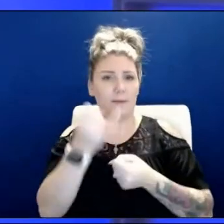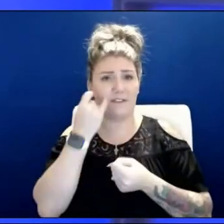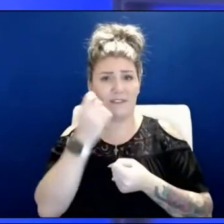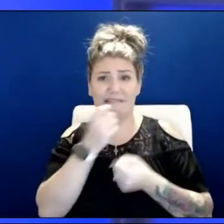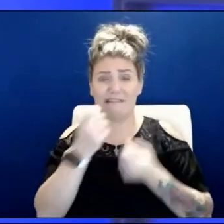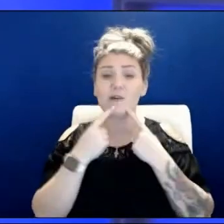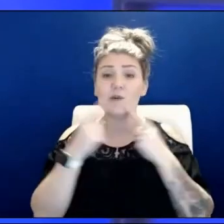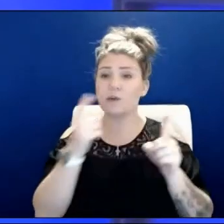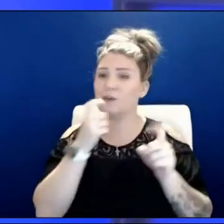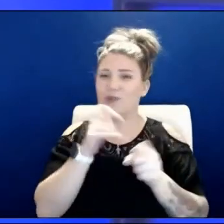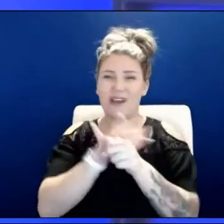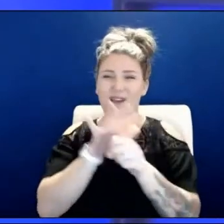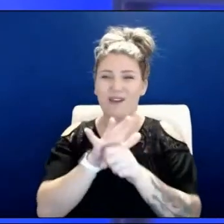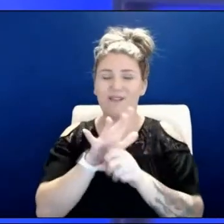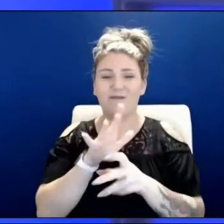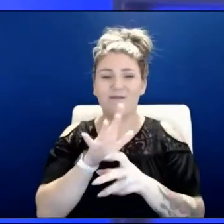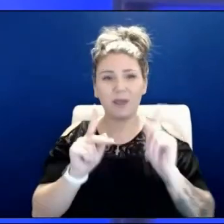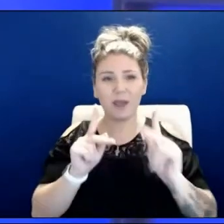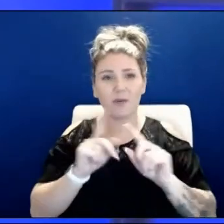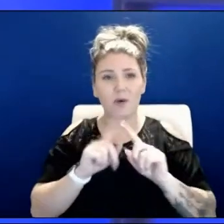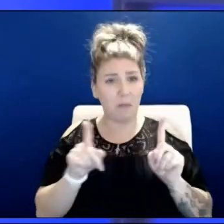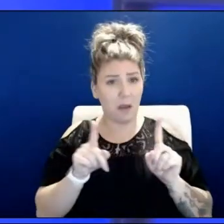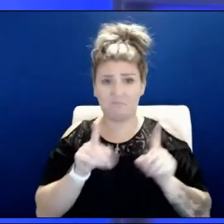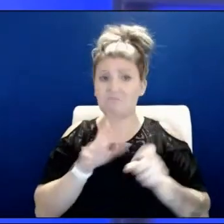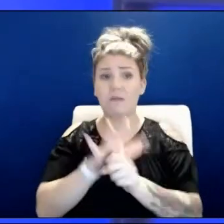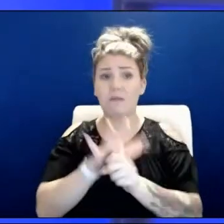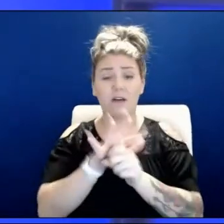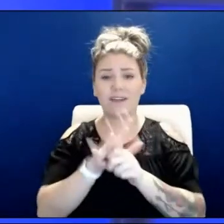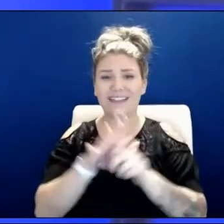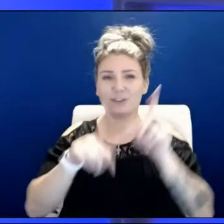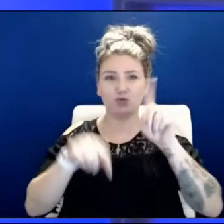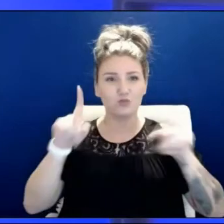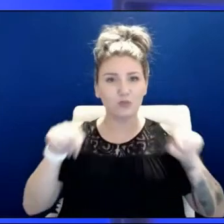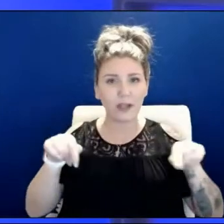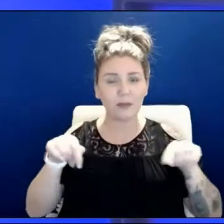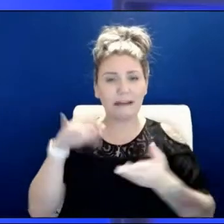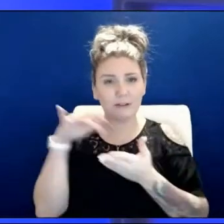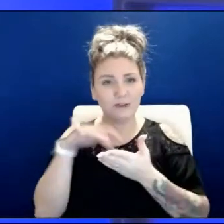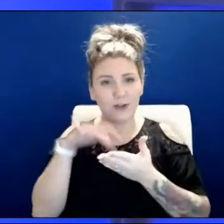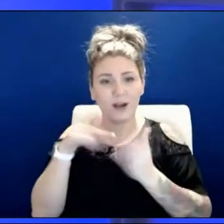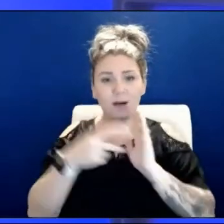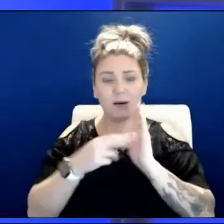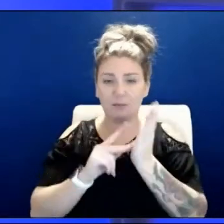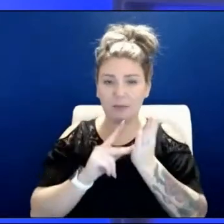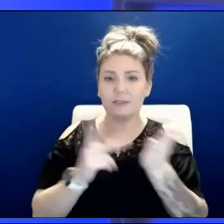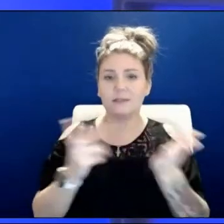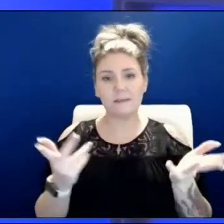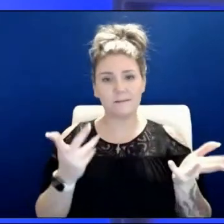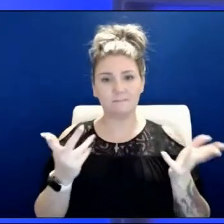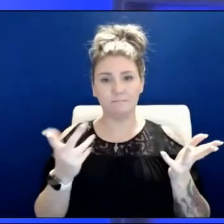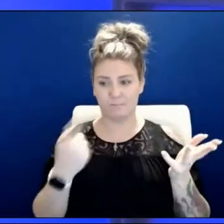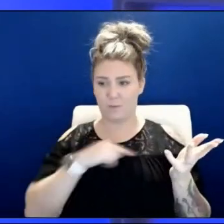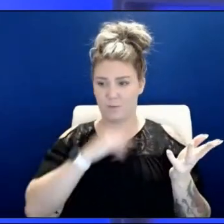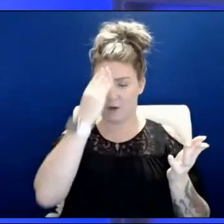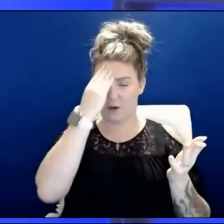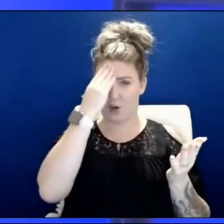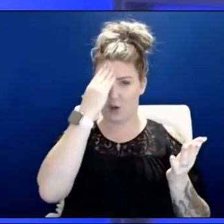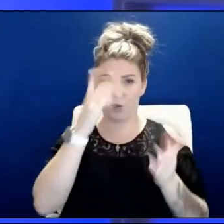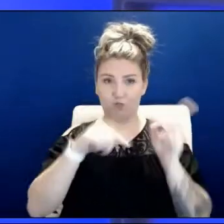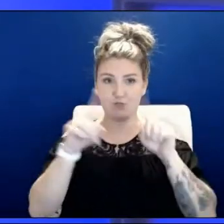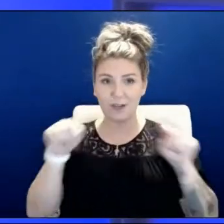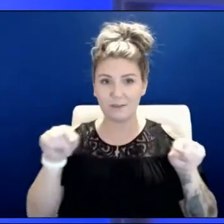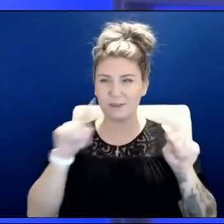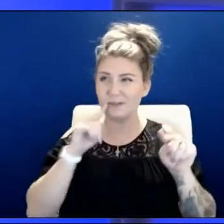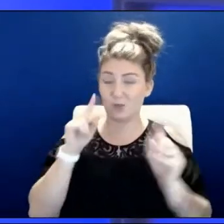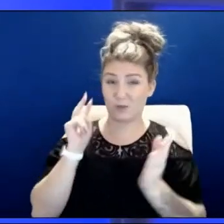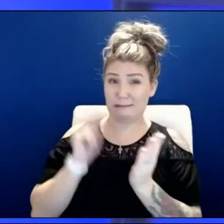enrolled. It's a randomized trial, so we know there was, we know they randomized it, and then we can look at the data, looking